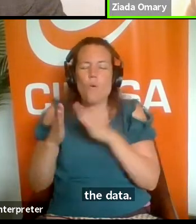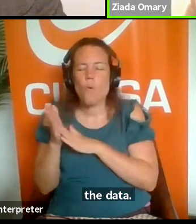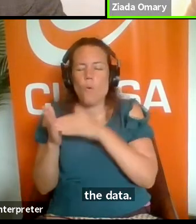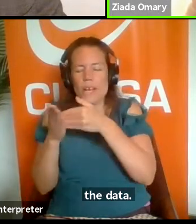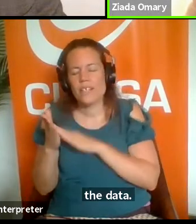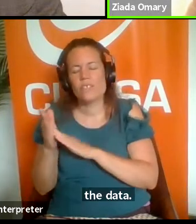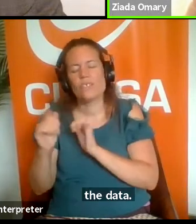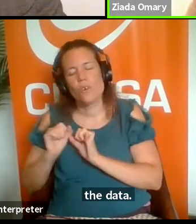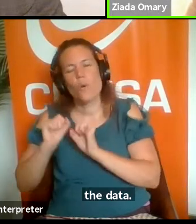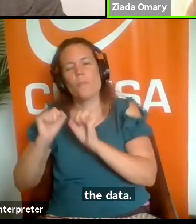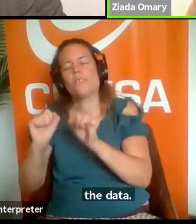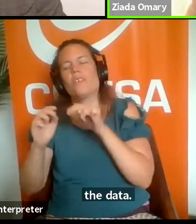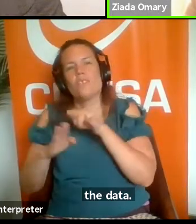but as for the